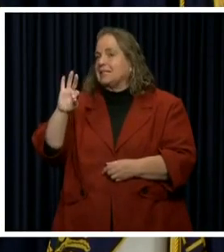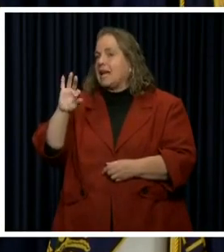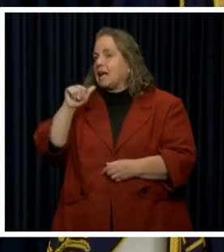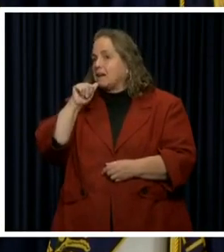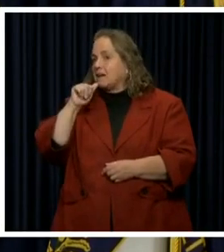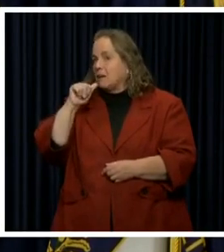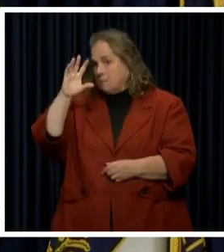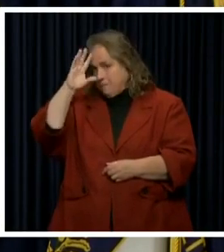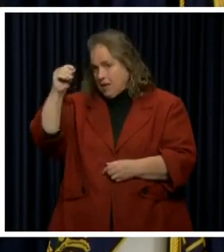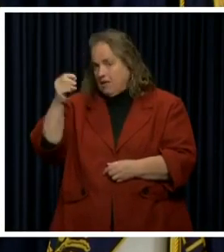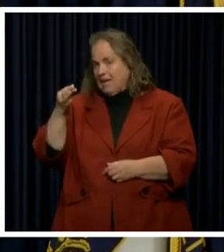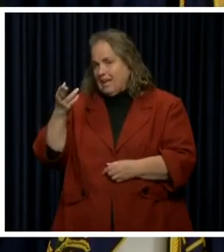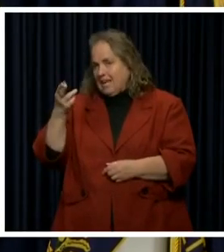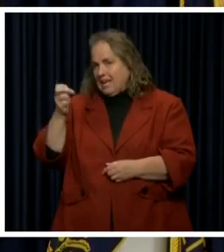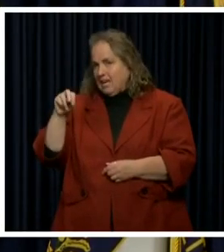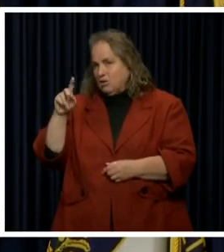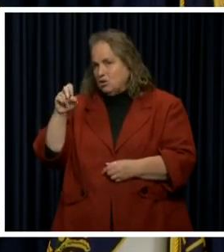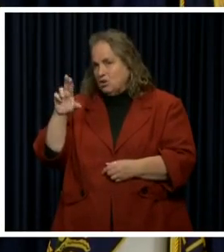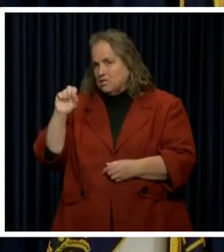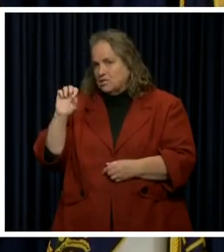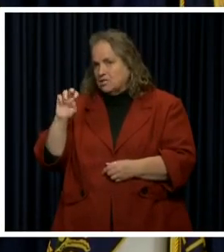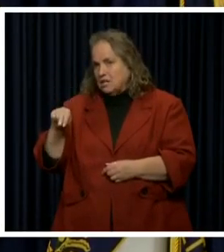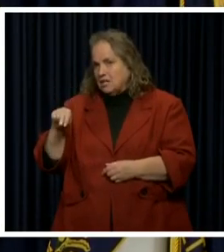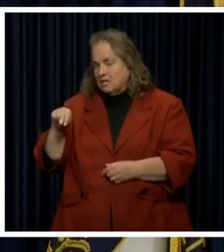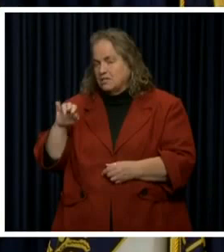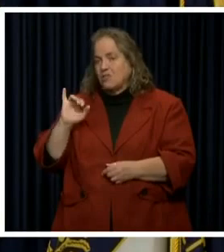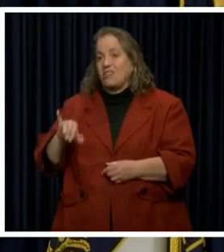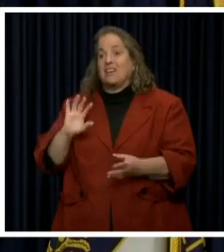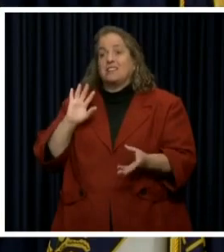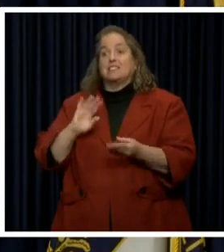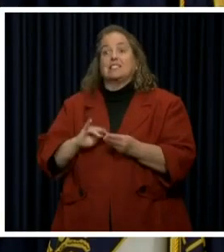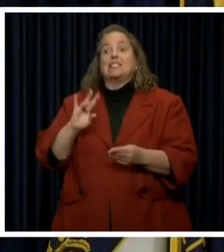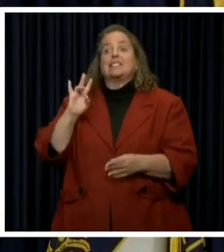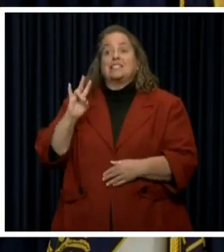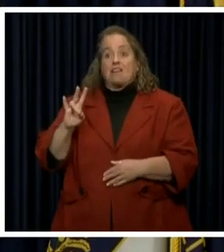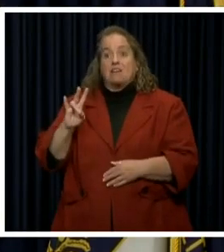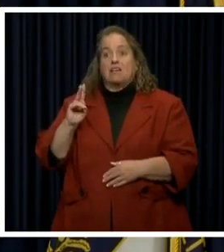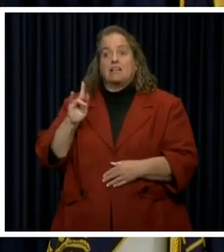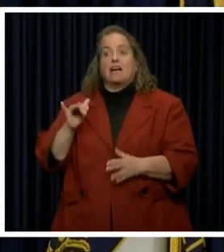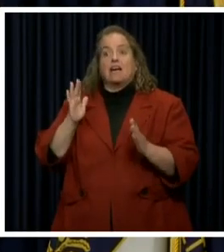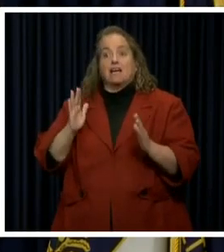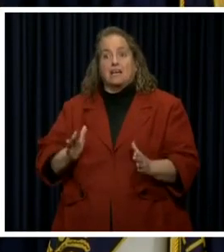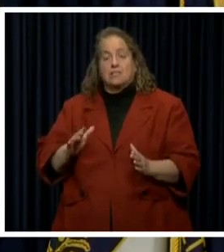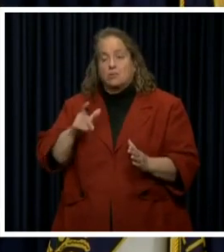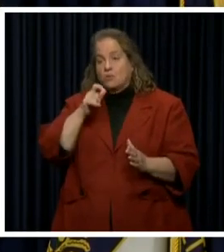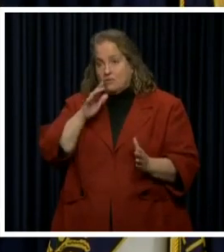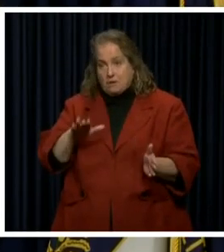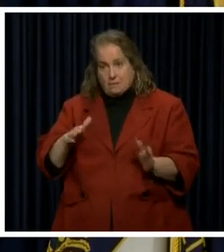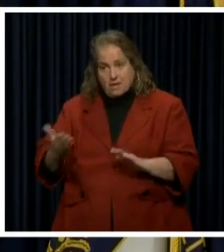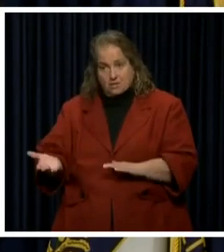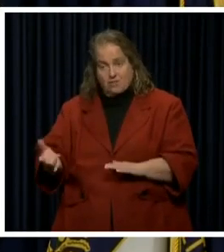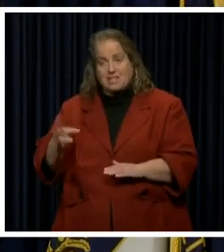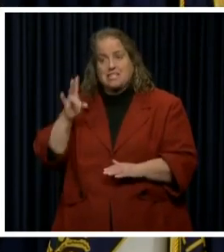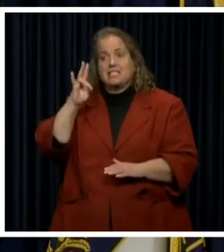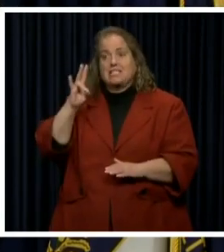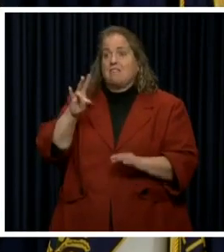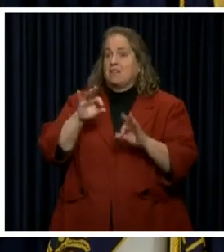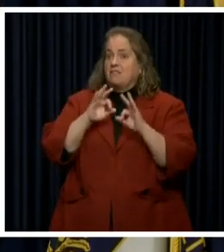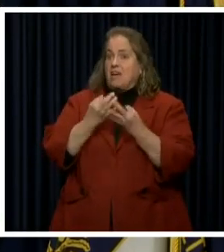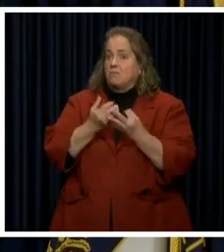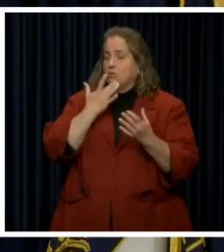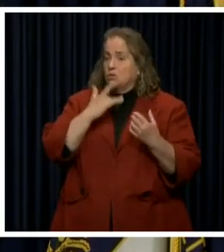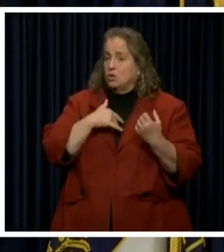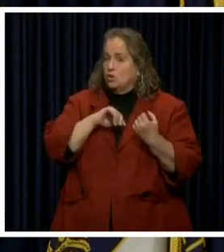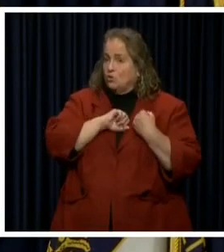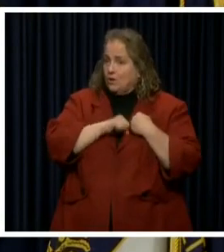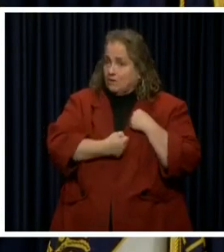69-year-old male from Henderson. So these are 7 Kentuckians that we've lost, 7 families that are grieving, 7